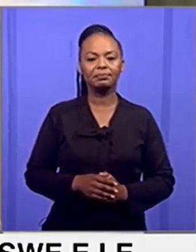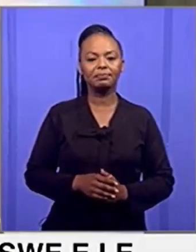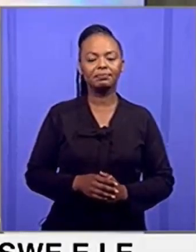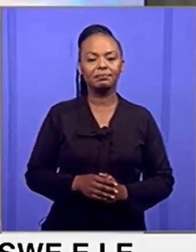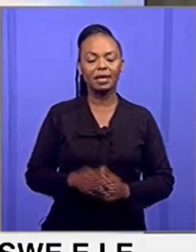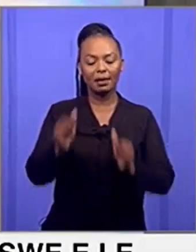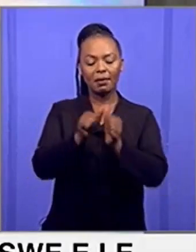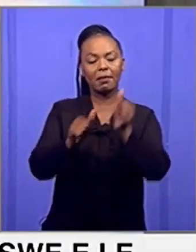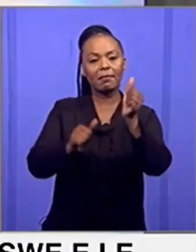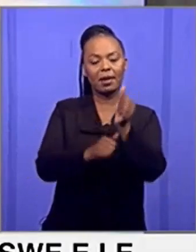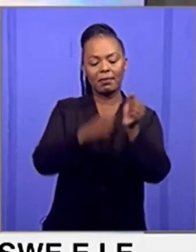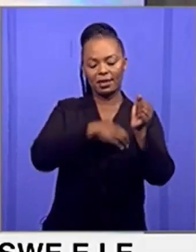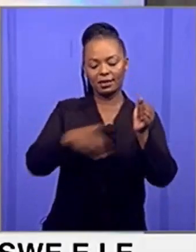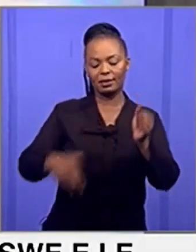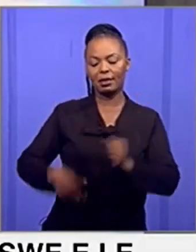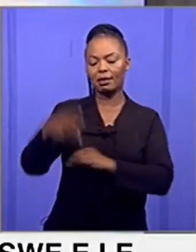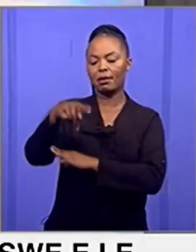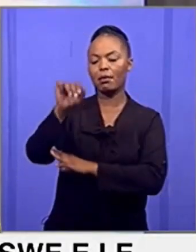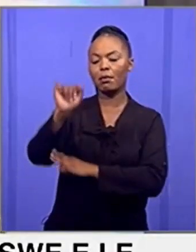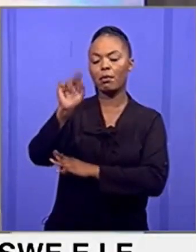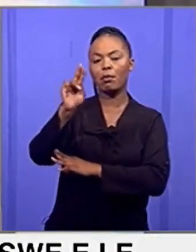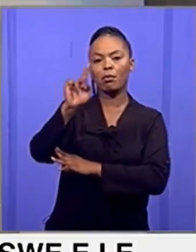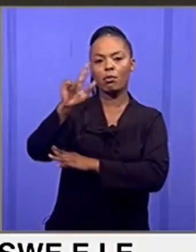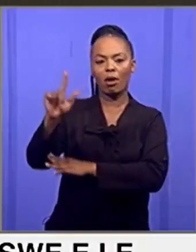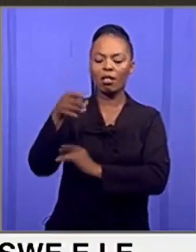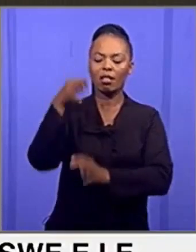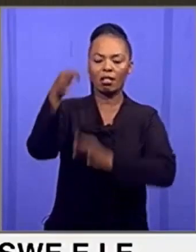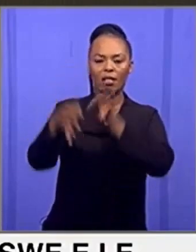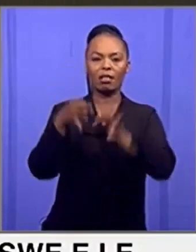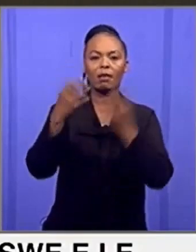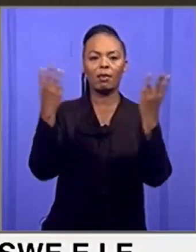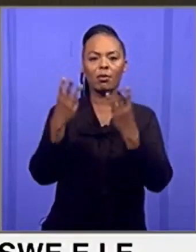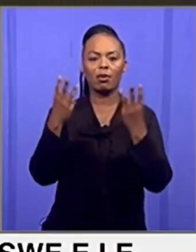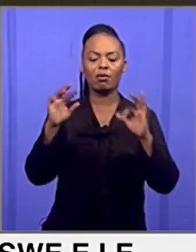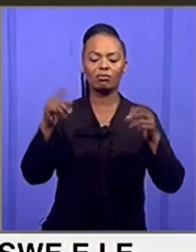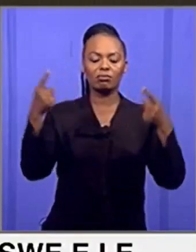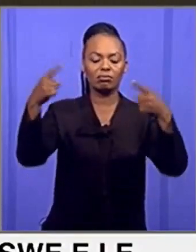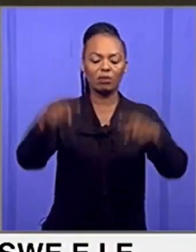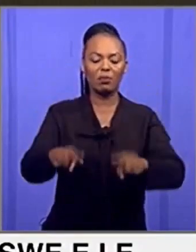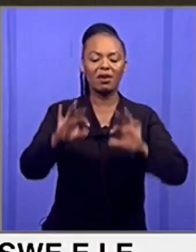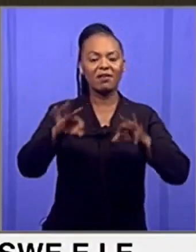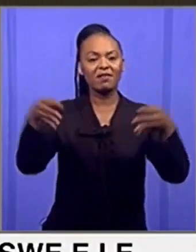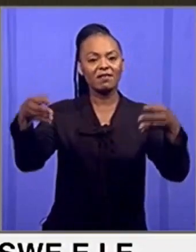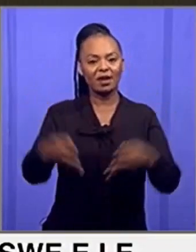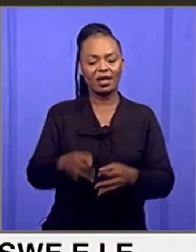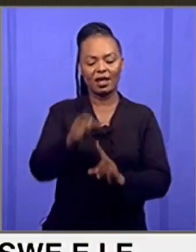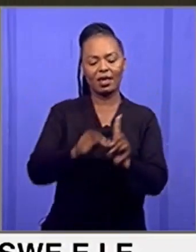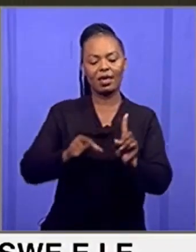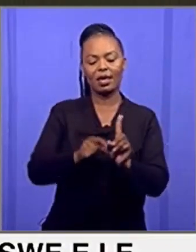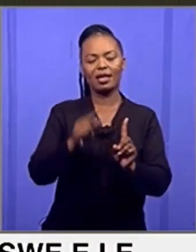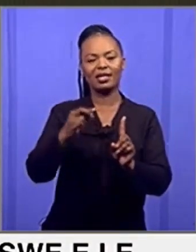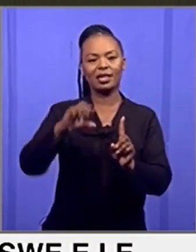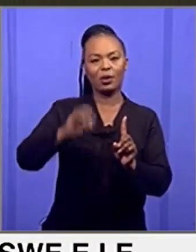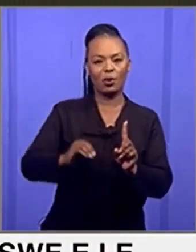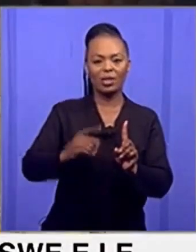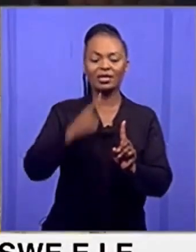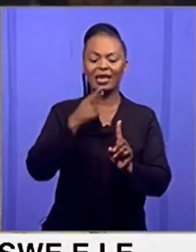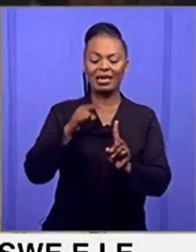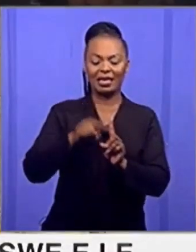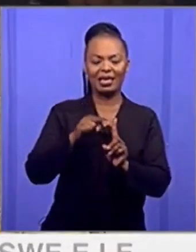Motlatsa Mopresidente Paul Mashatile o boleletse batho ba neng ba tlile tshebeletsong ya lepato la Mohwebi Tiego Moseneke ka motswalle wa hae wa